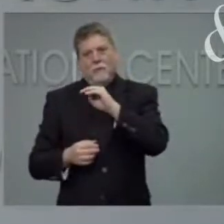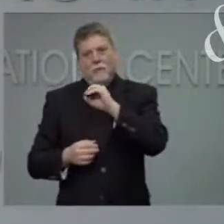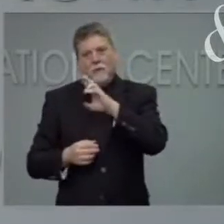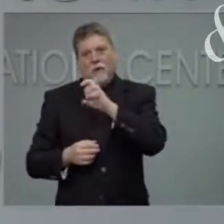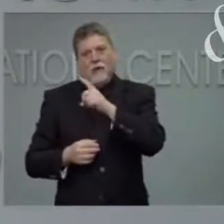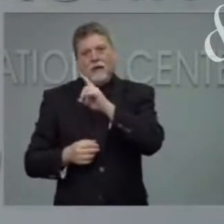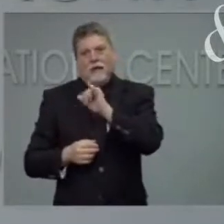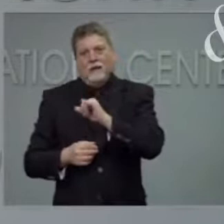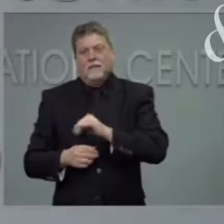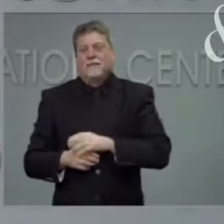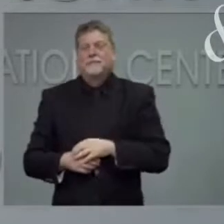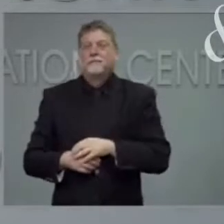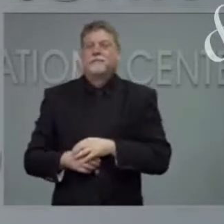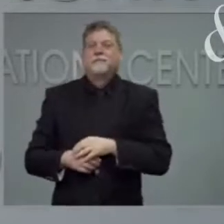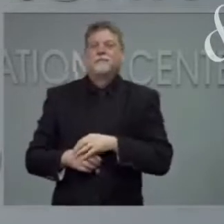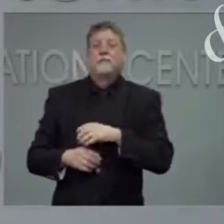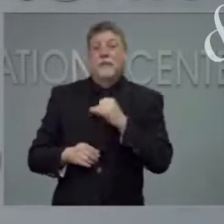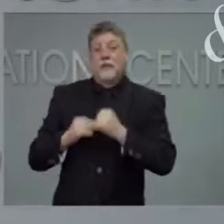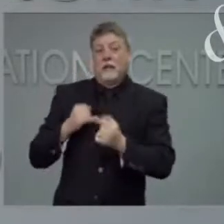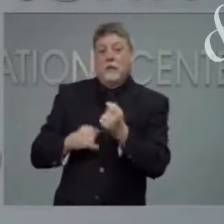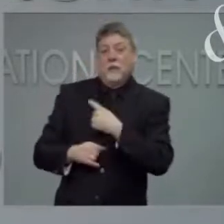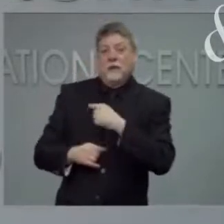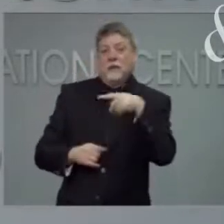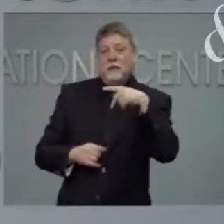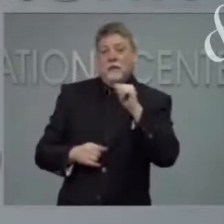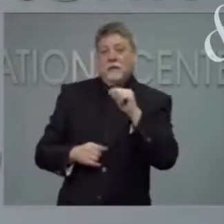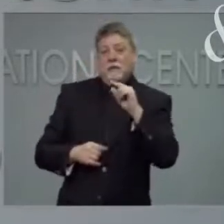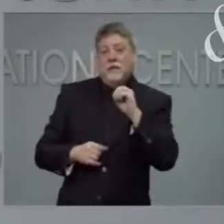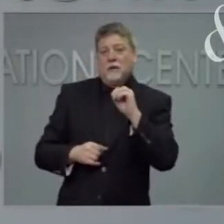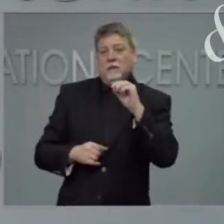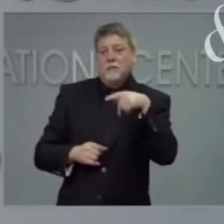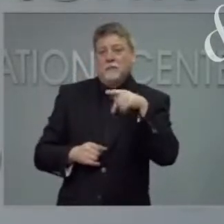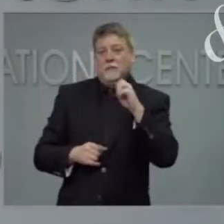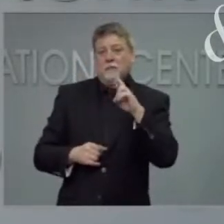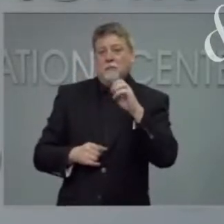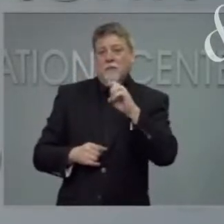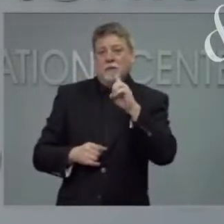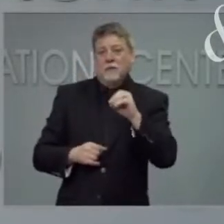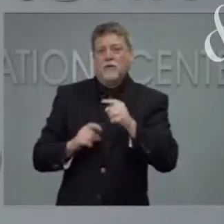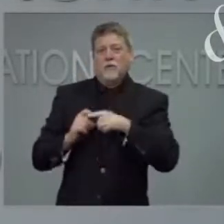Our final question today is from Paige Perosa with WBTV.